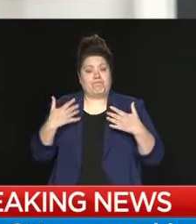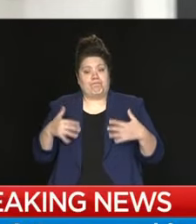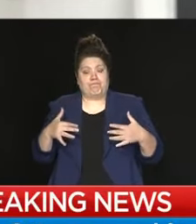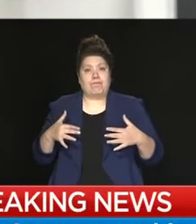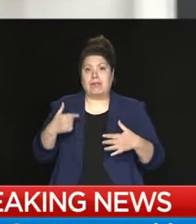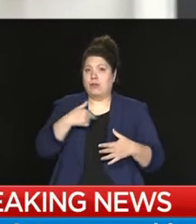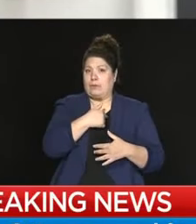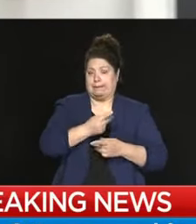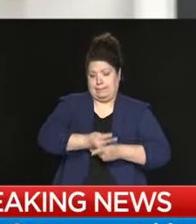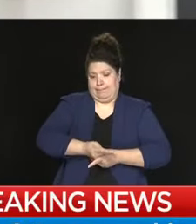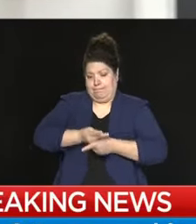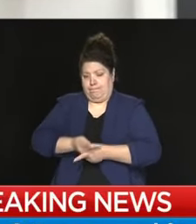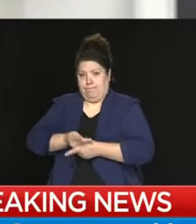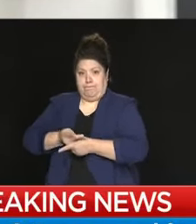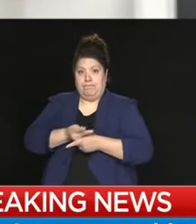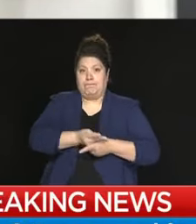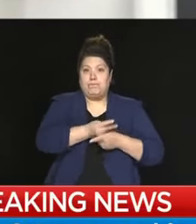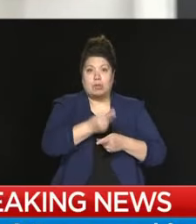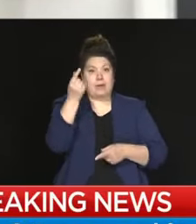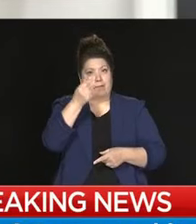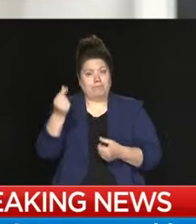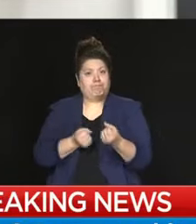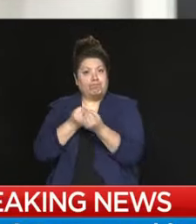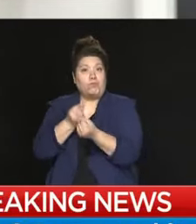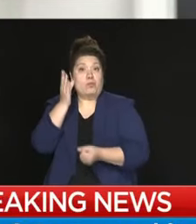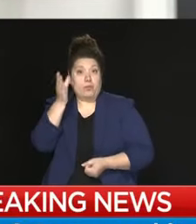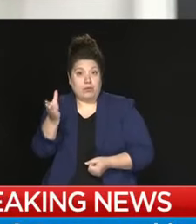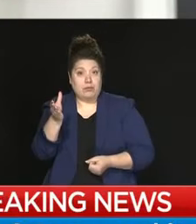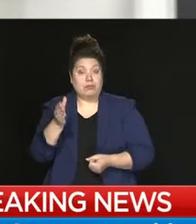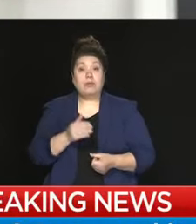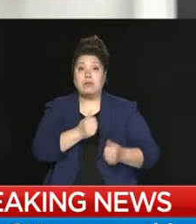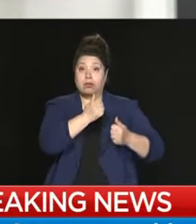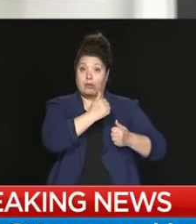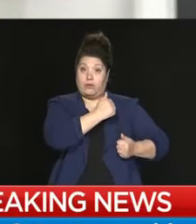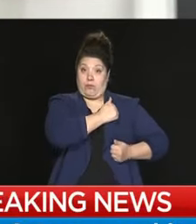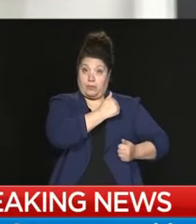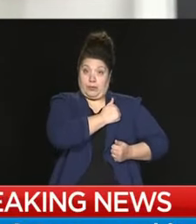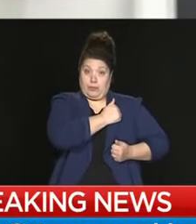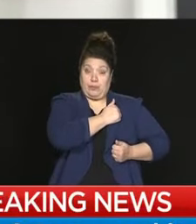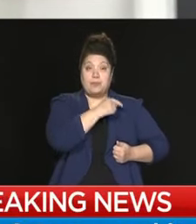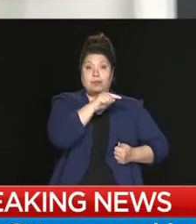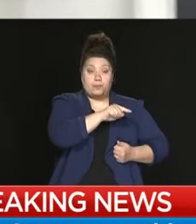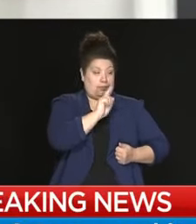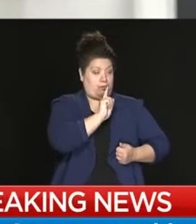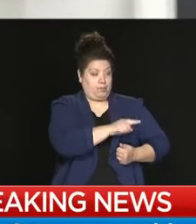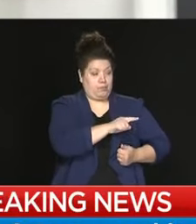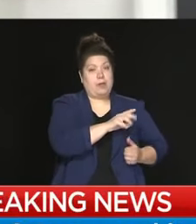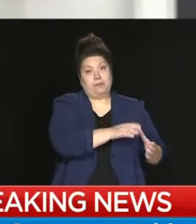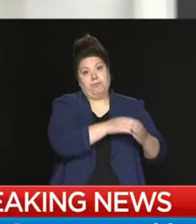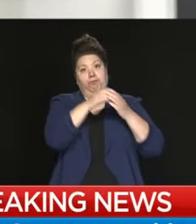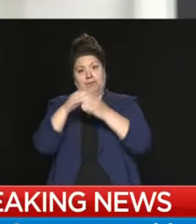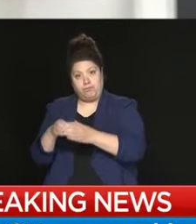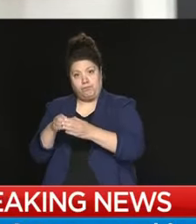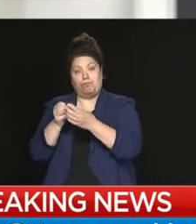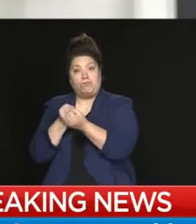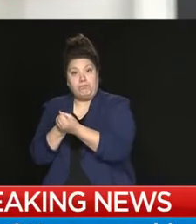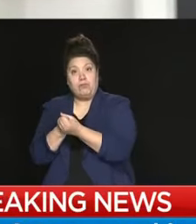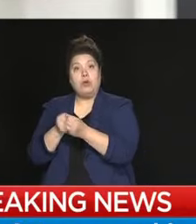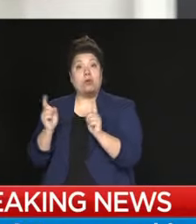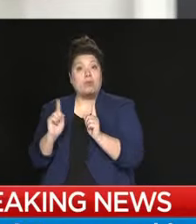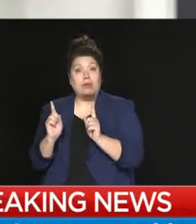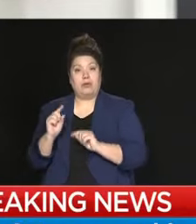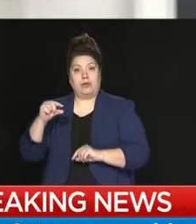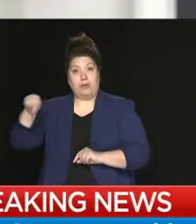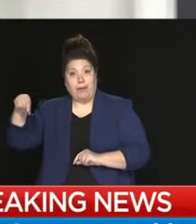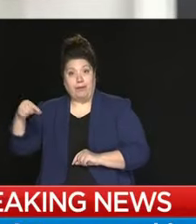help. Members of the Canadian Armed Forces will be redeployed following official requests made by Quebec and Ontario.